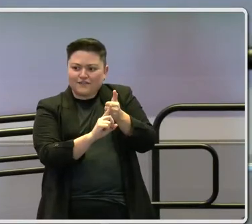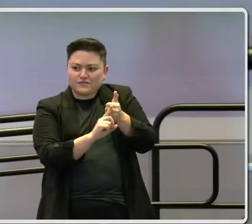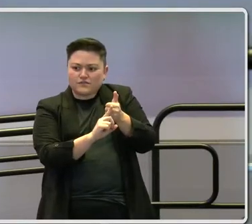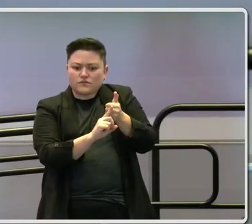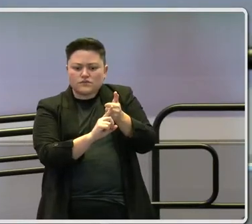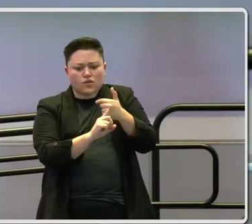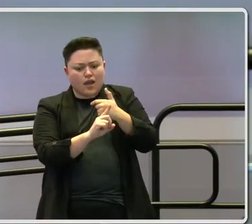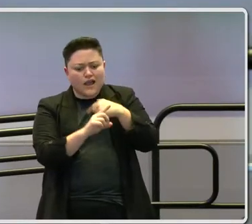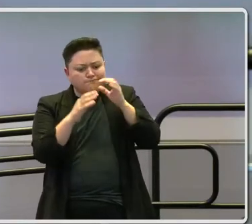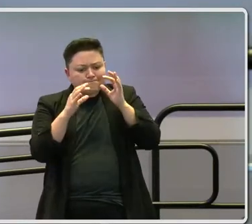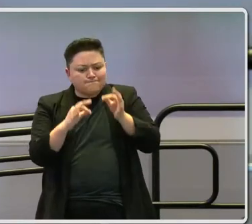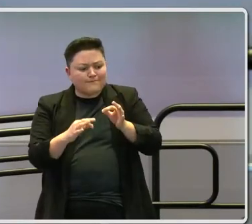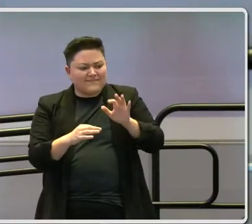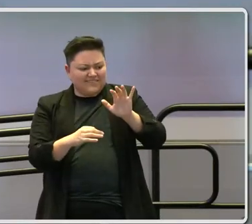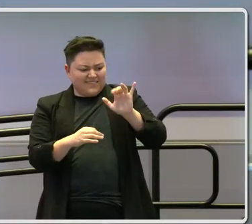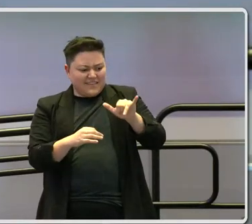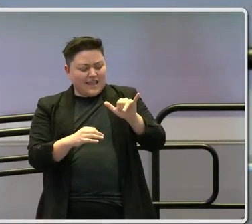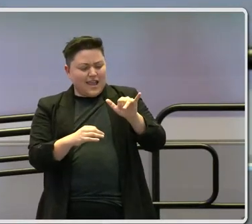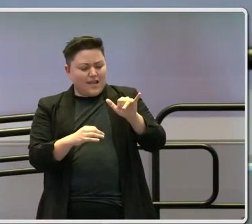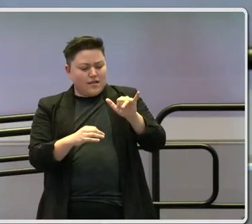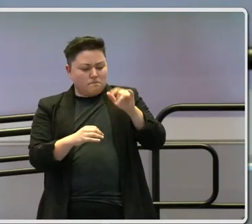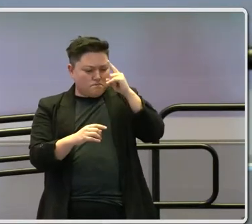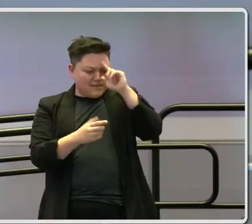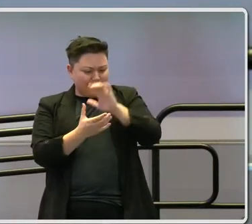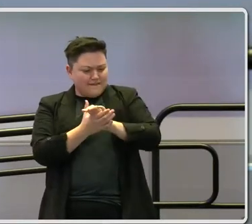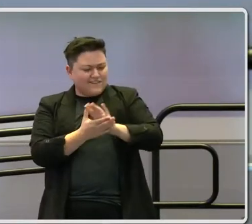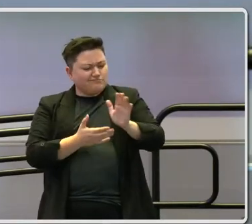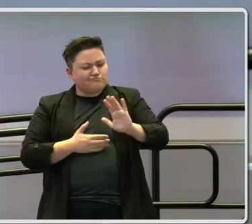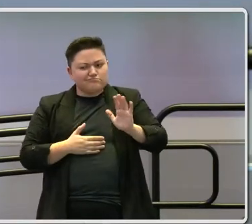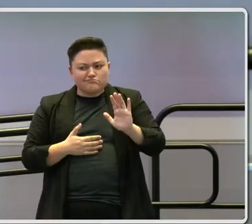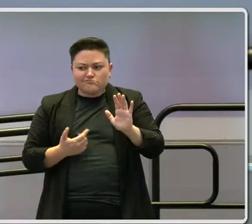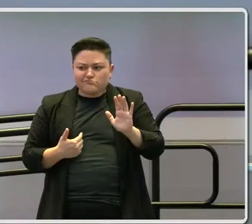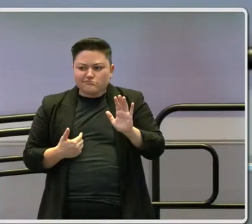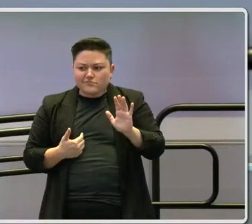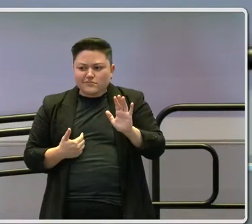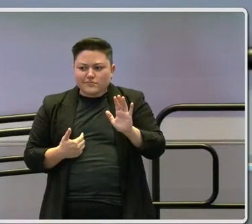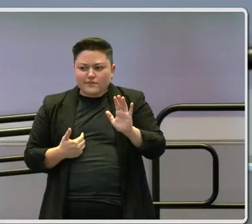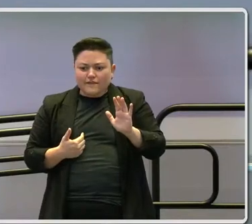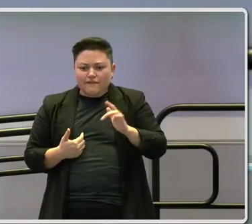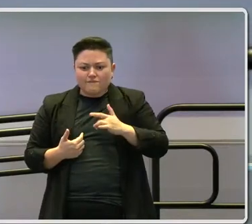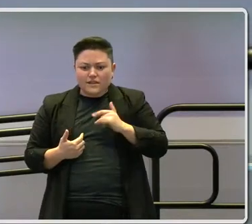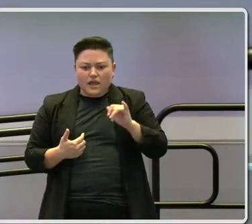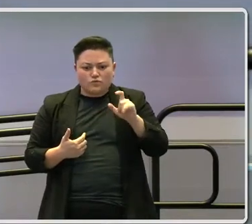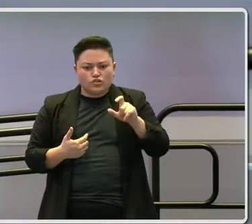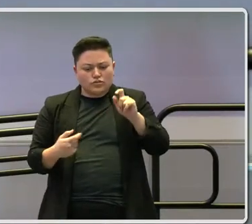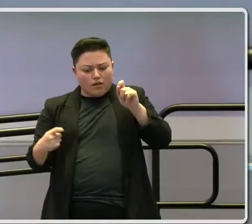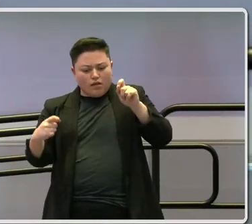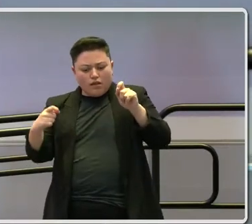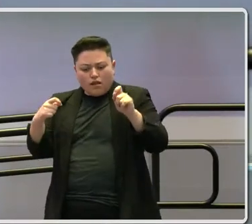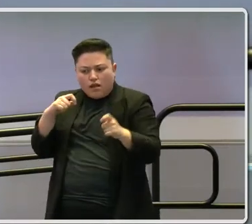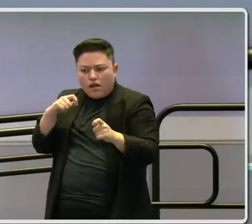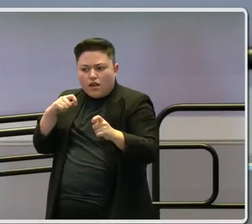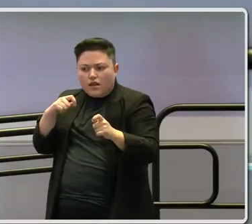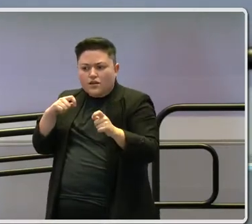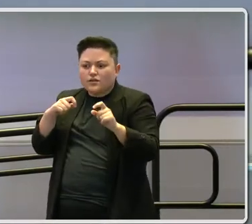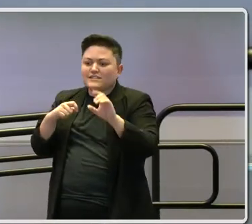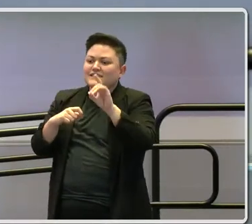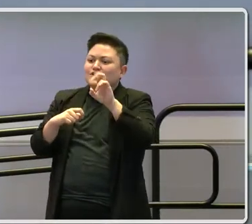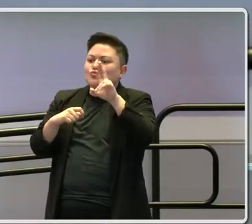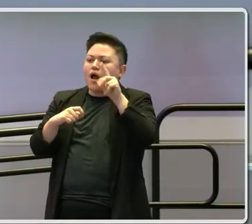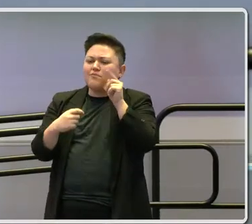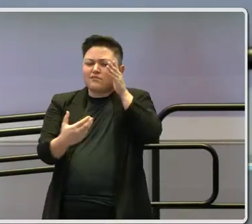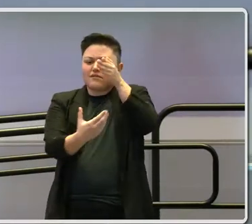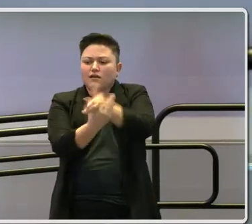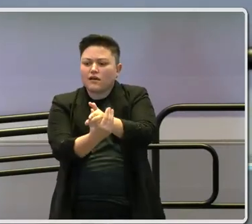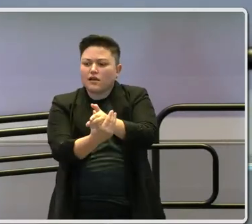remarks, these reflections, are ones that we as a community are empowered to disrupt, reframe,